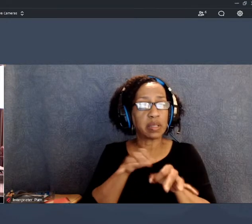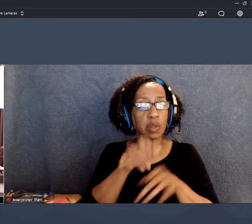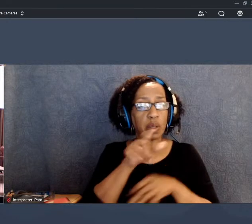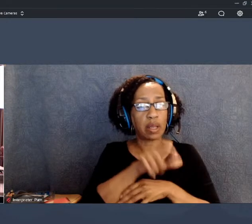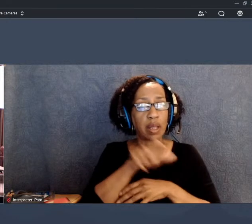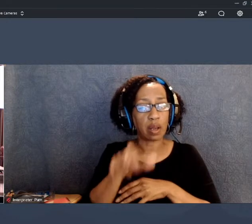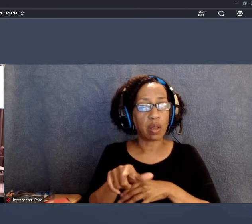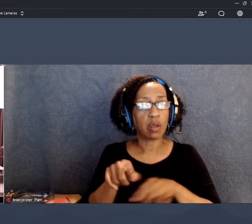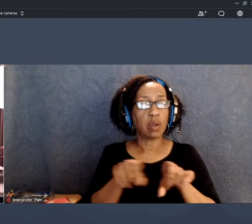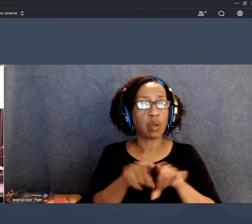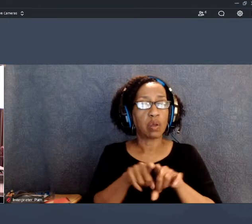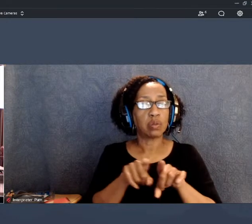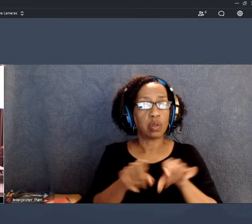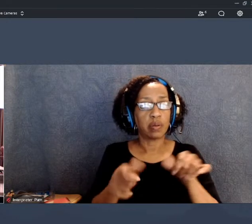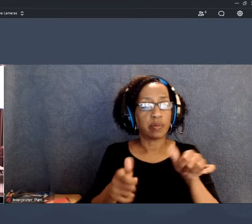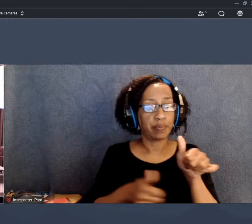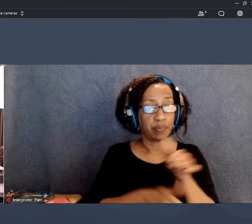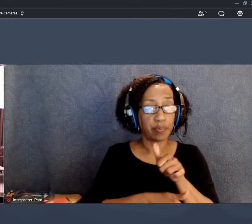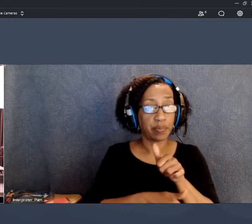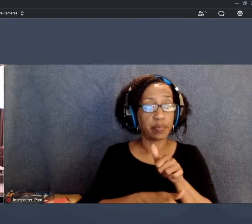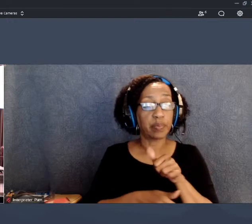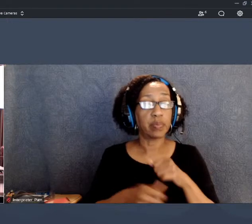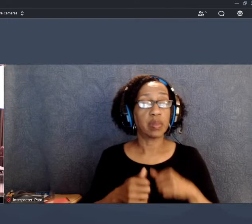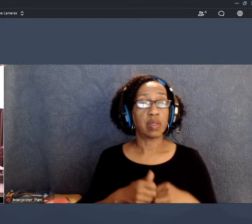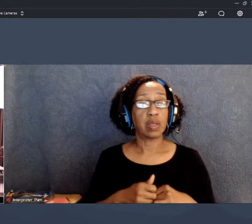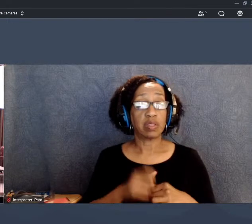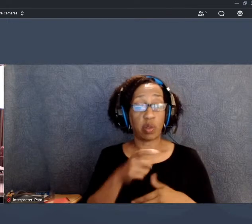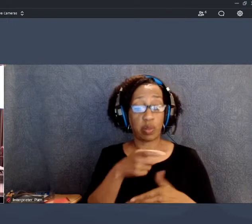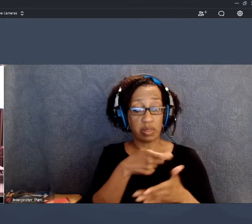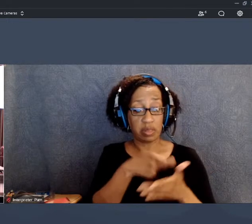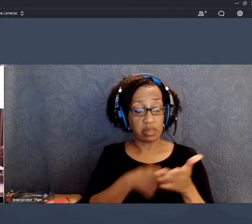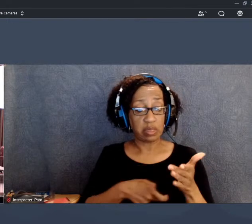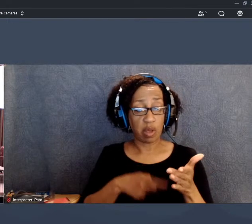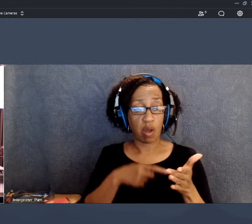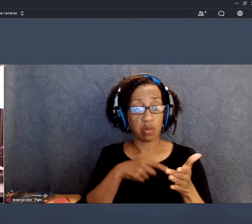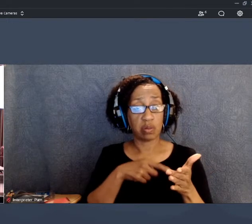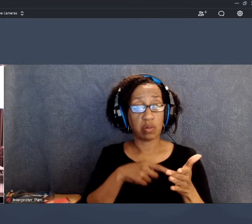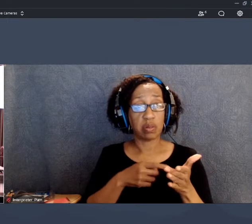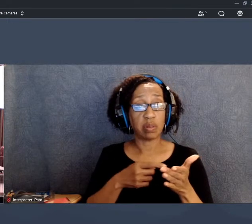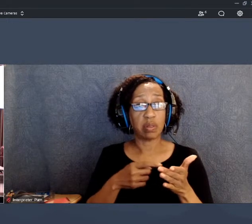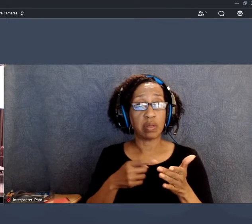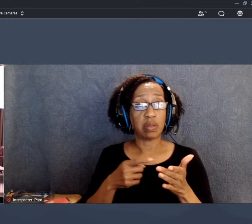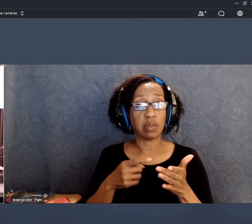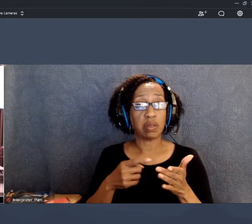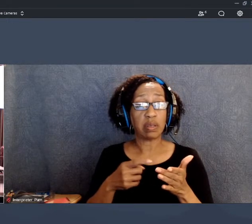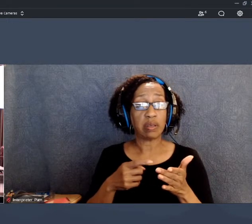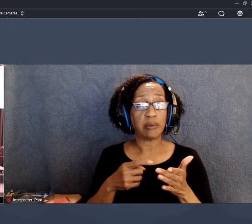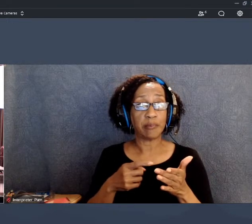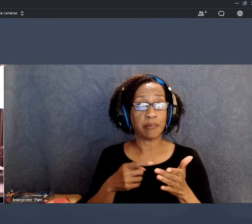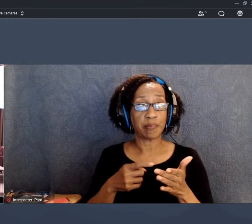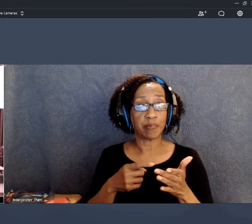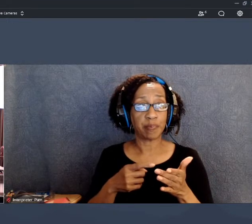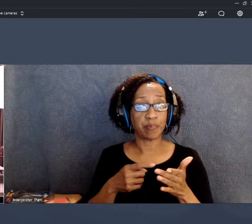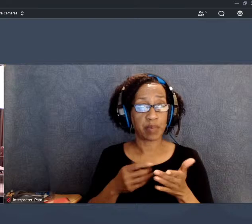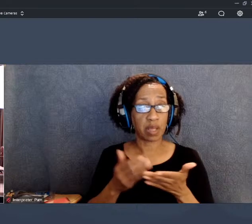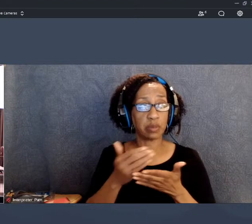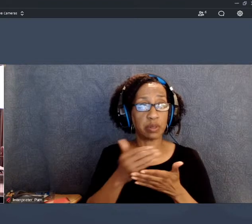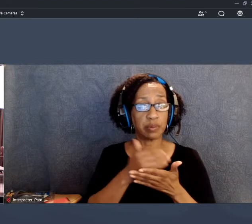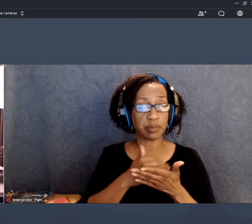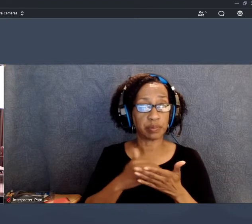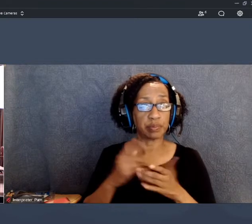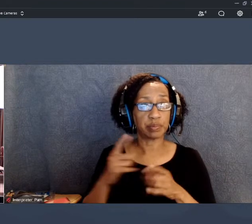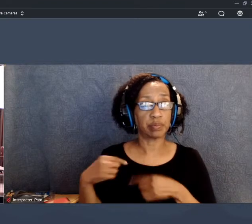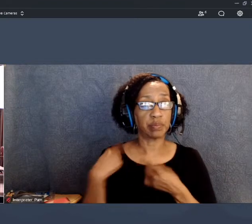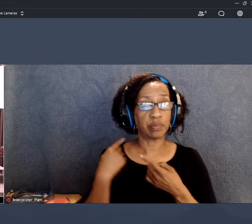it. So they have been incurring this cost and been subject to Public Works coming to